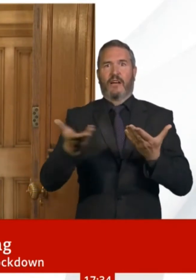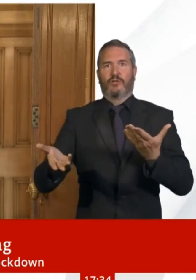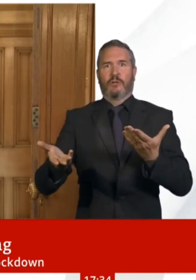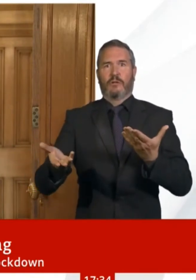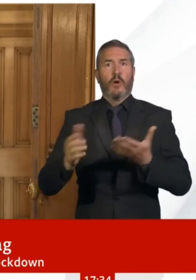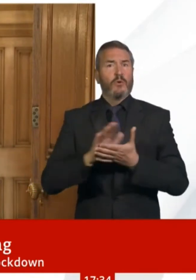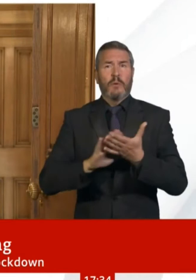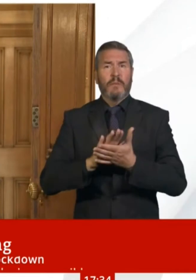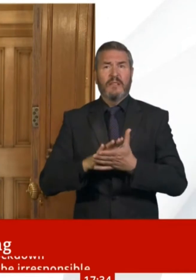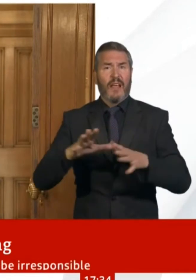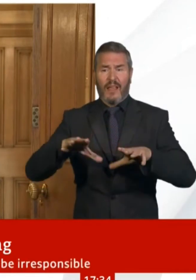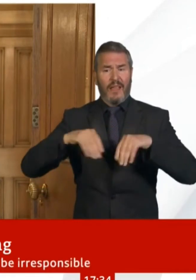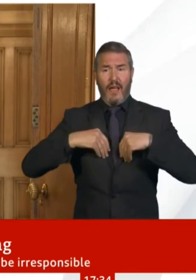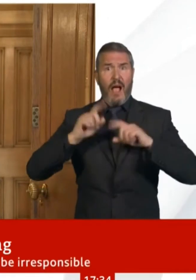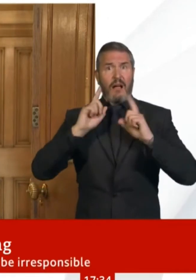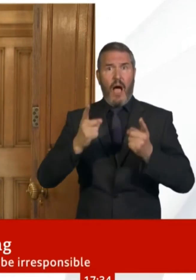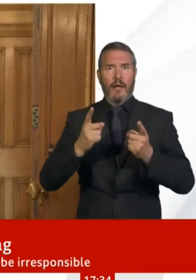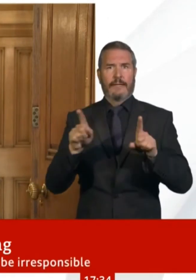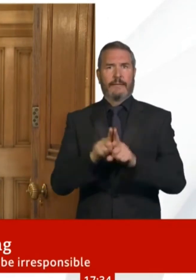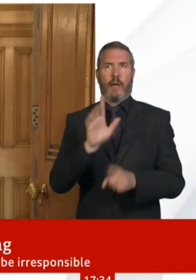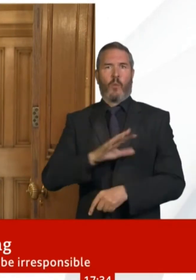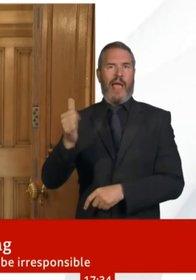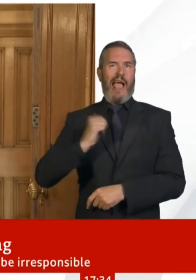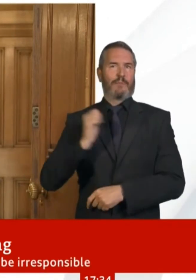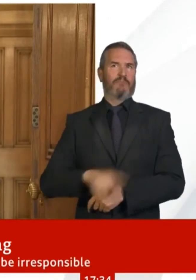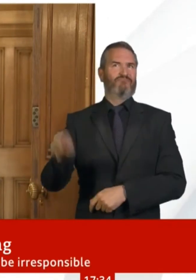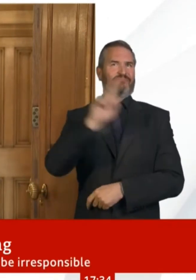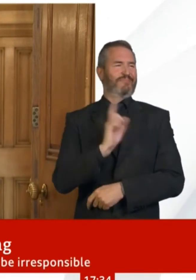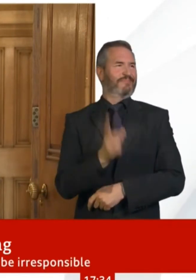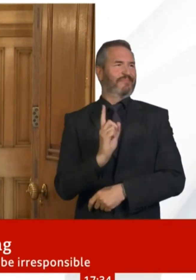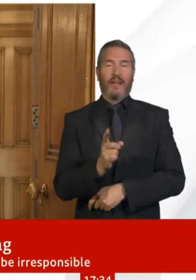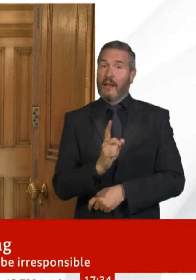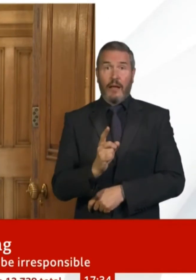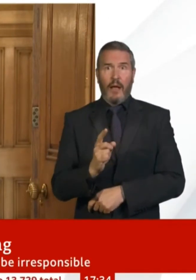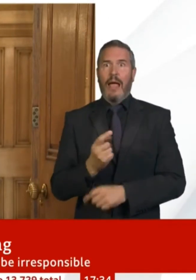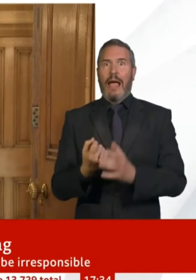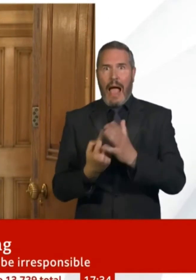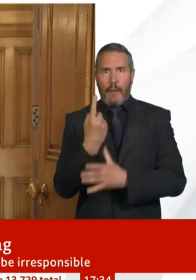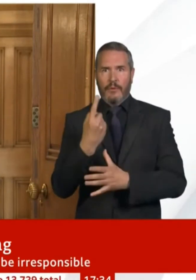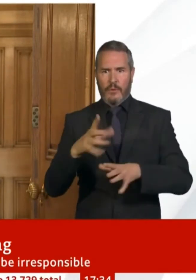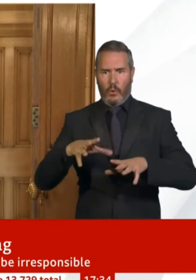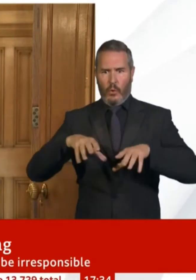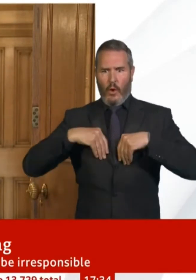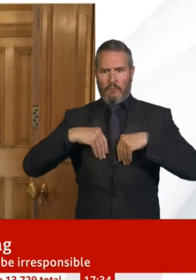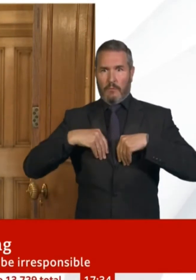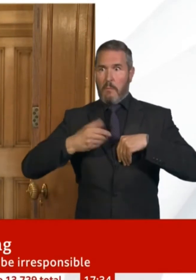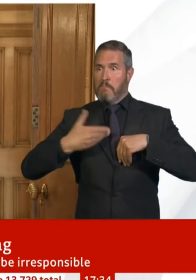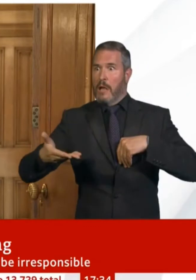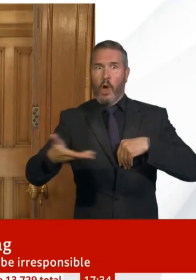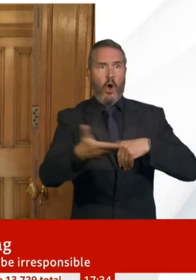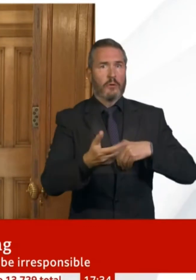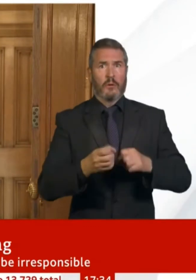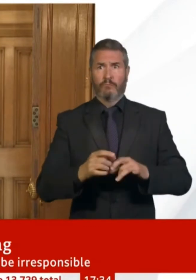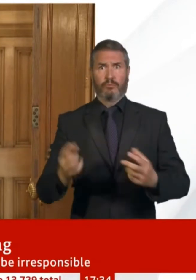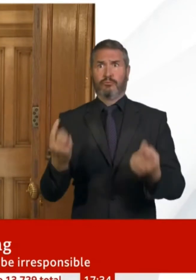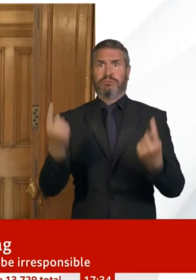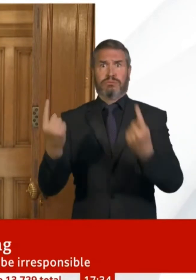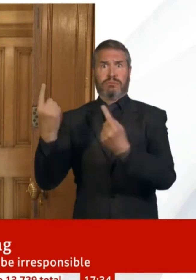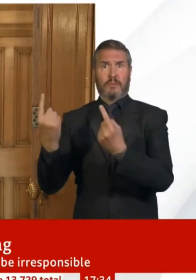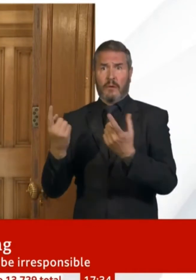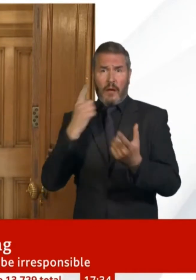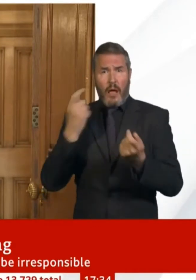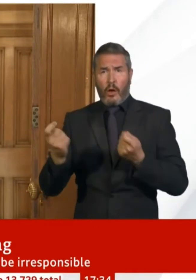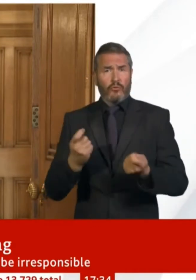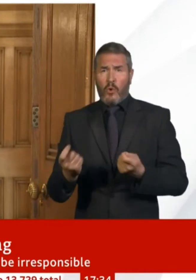hasn't spread uniformly. We're absolutely committed to making sure wherever it's reared, it is being